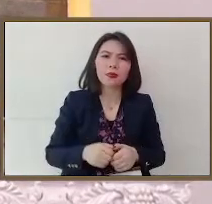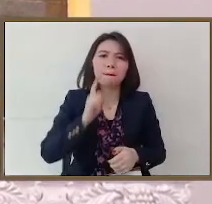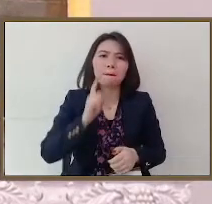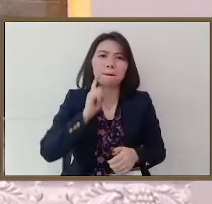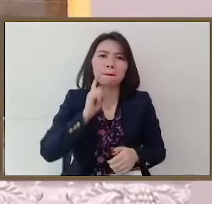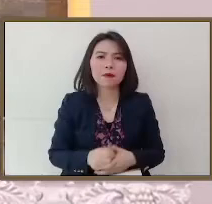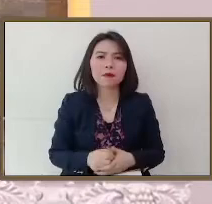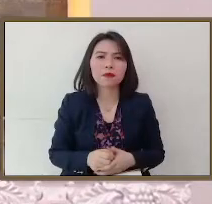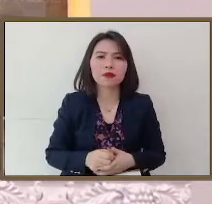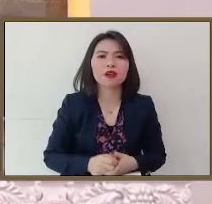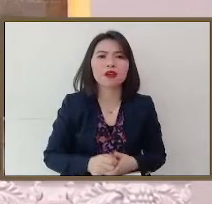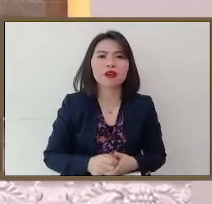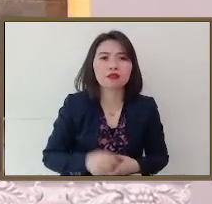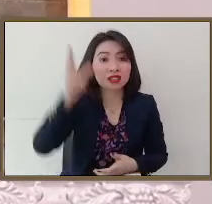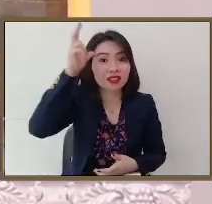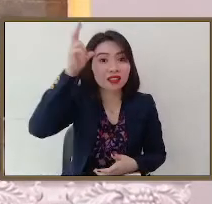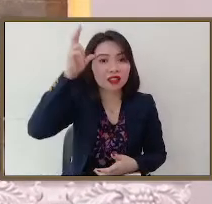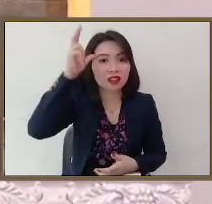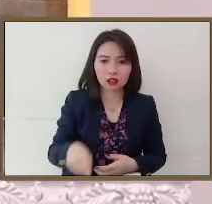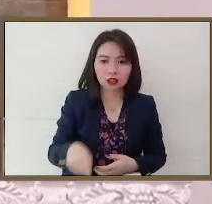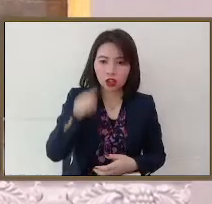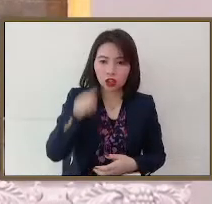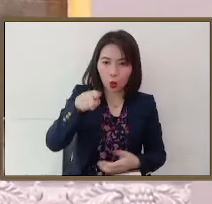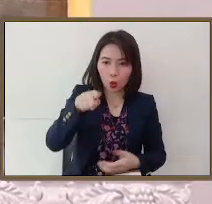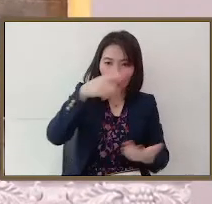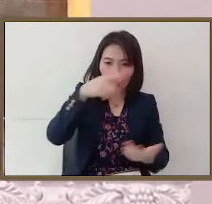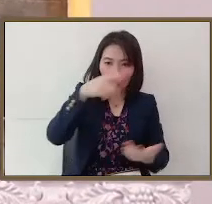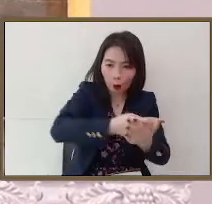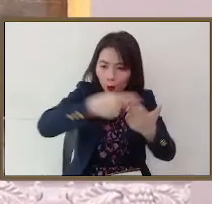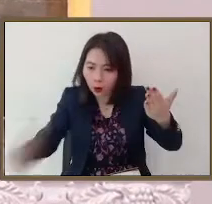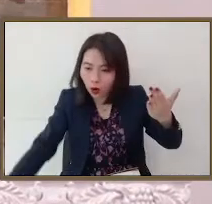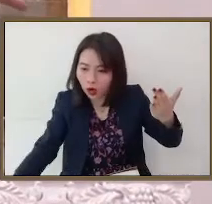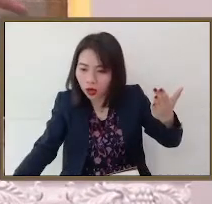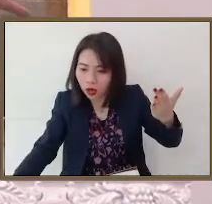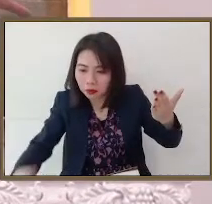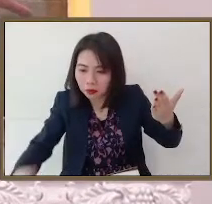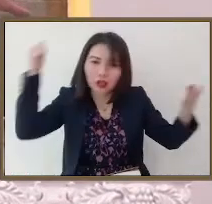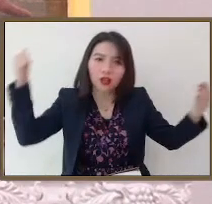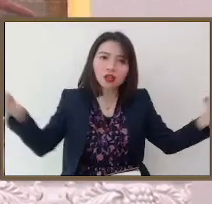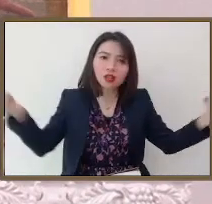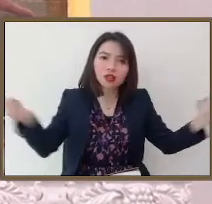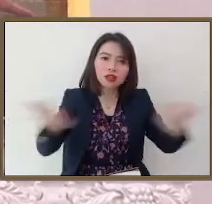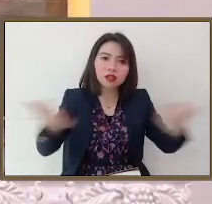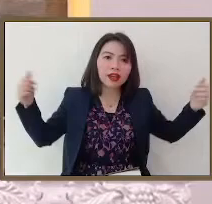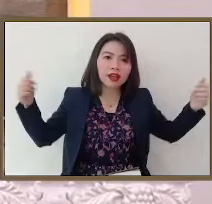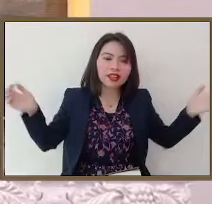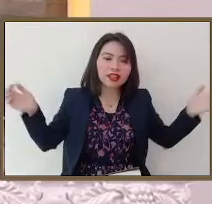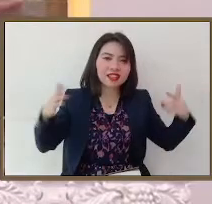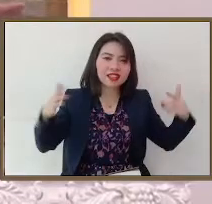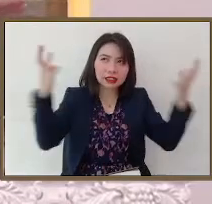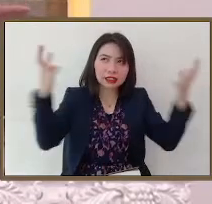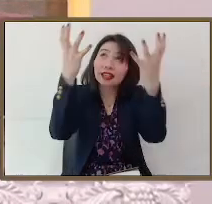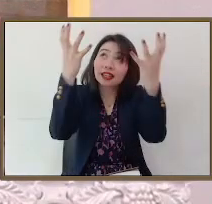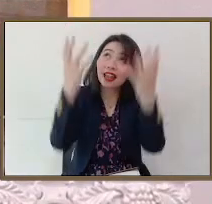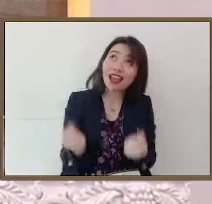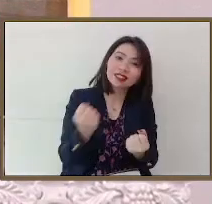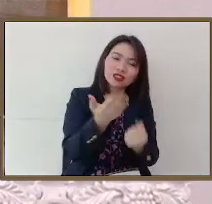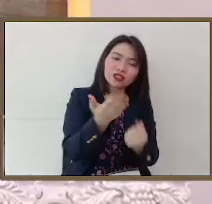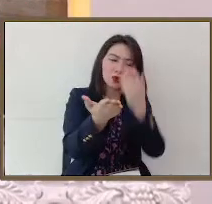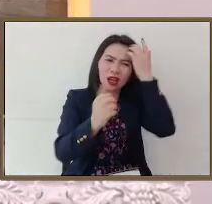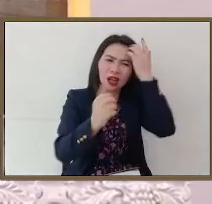niya, magpatihulog ka. Sapagkat sasaluhin ka naman ng angel. Hindi ka